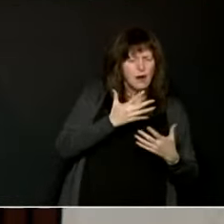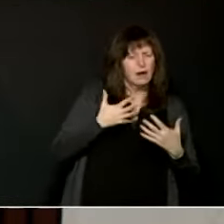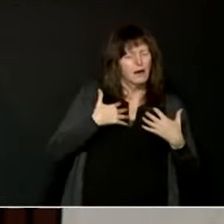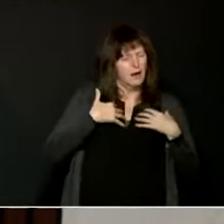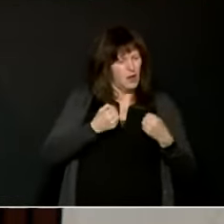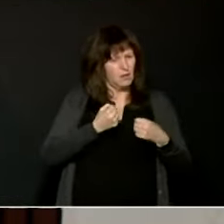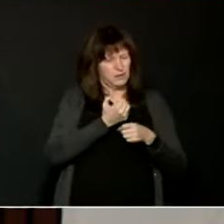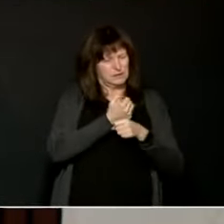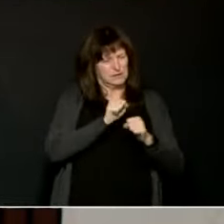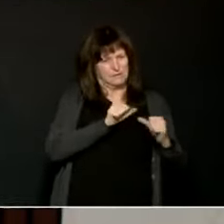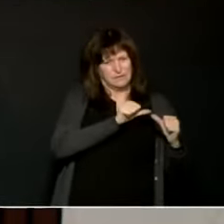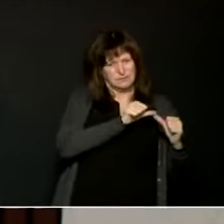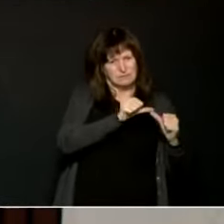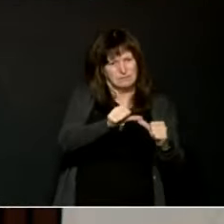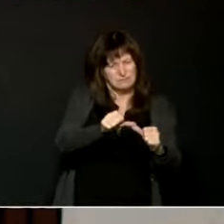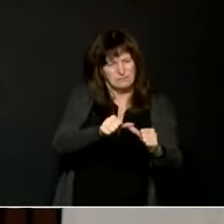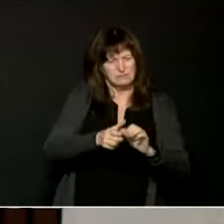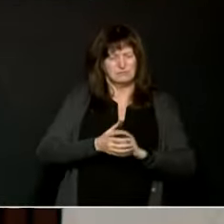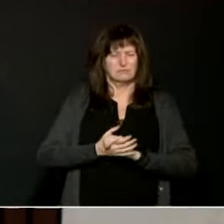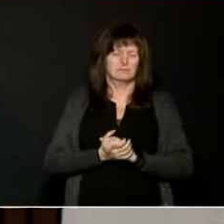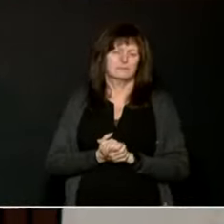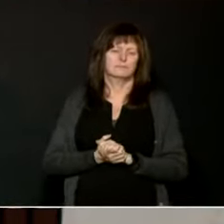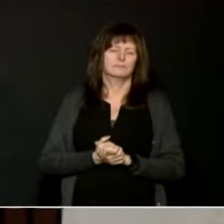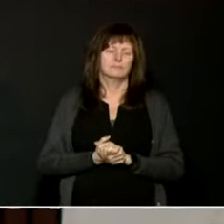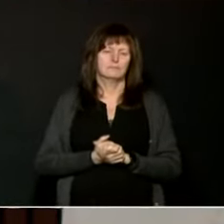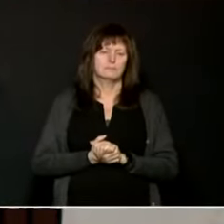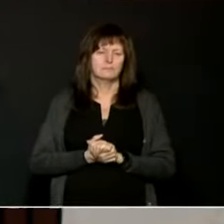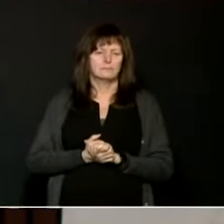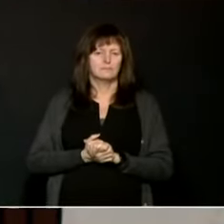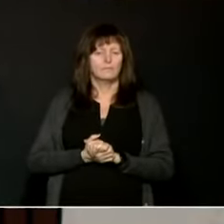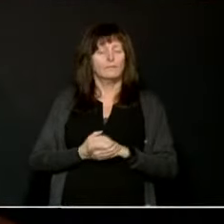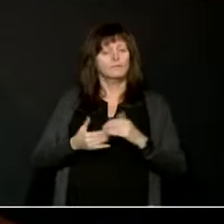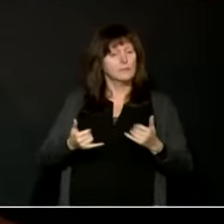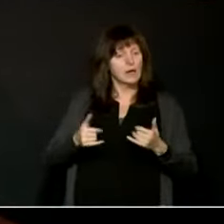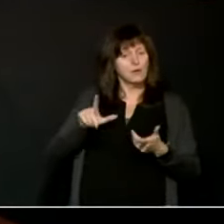region. And now I would like to turn it back over